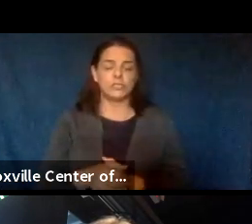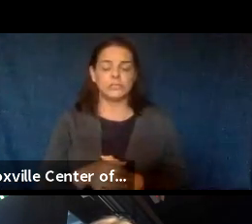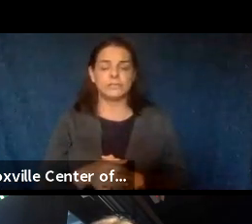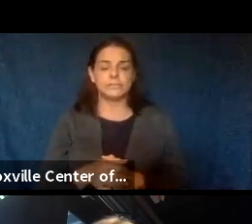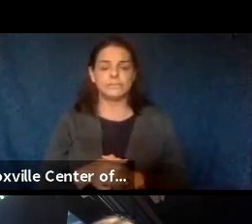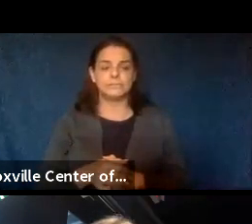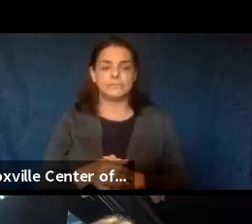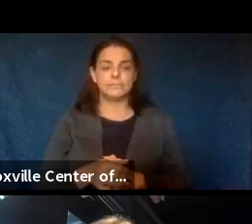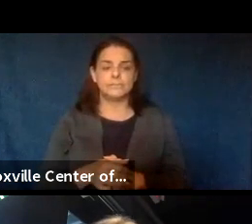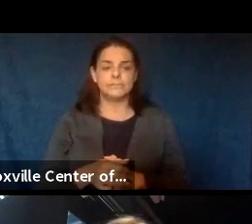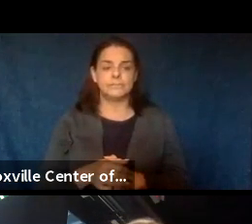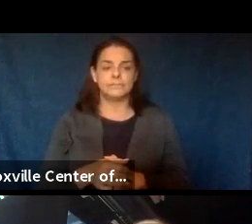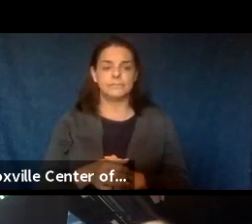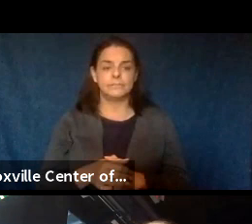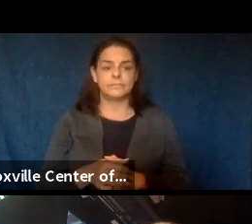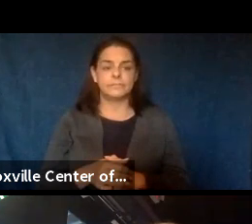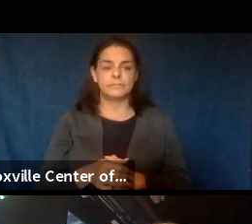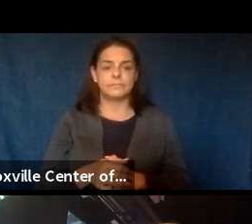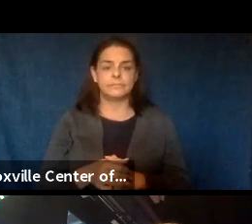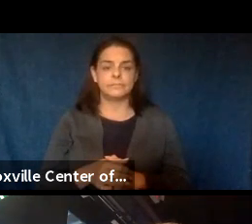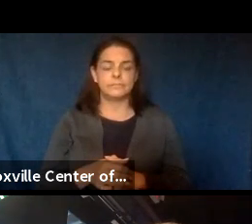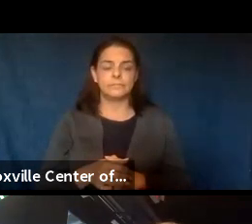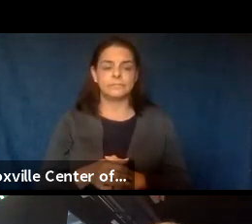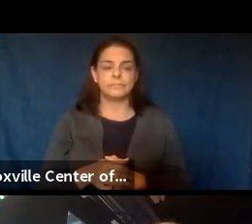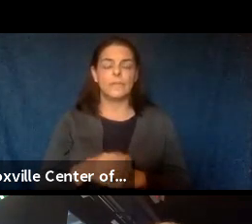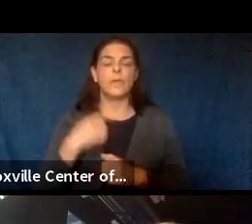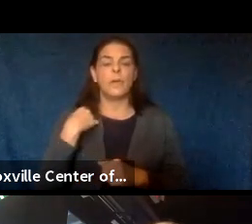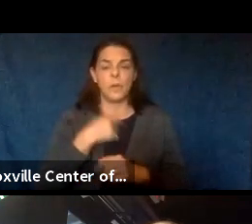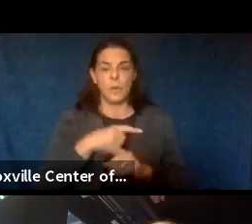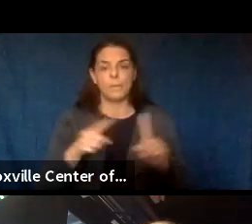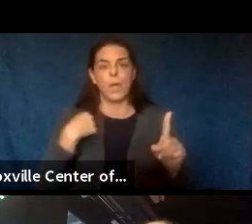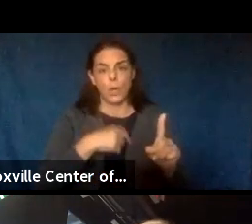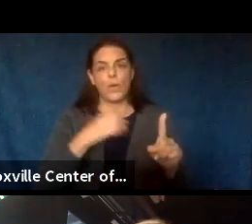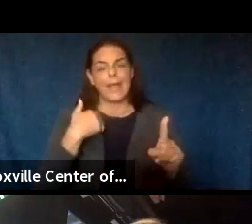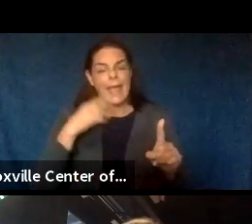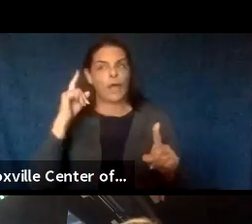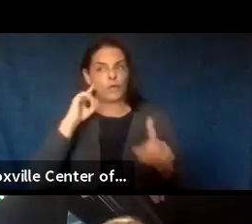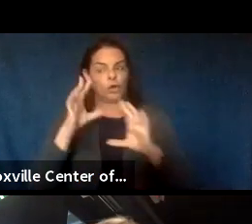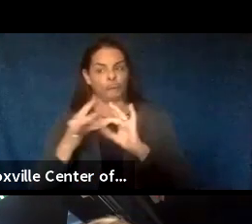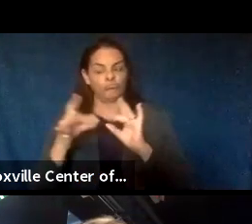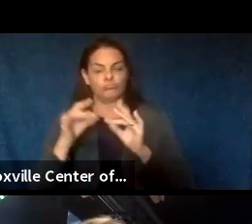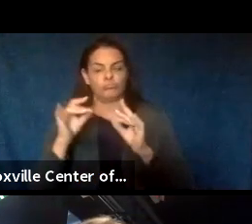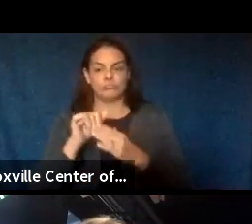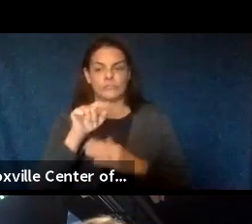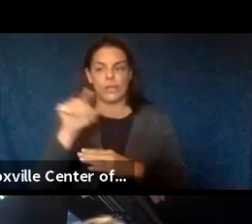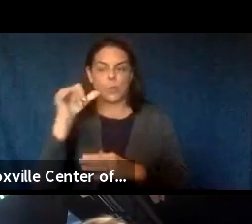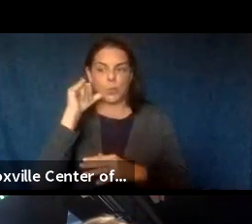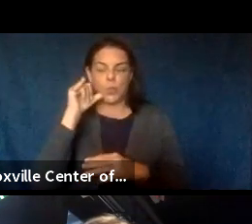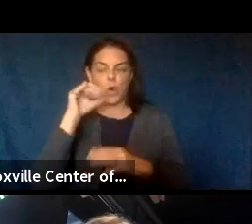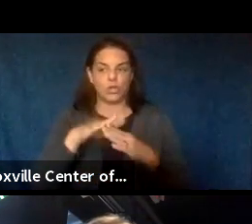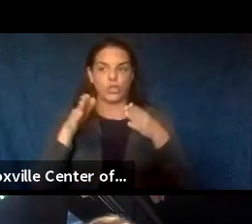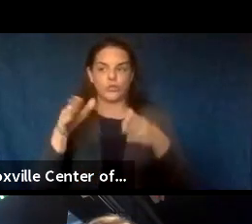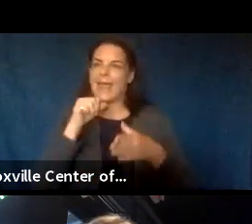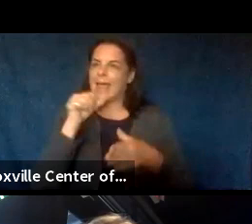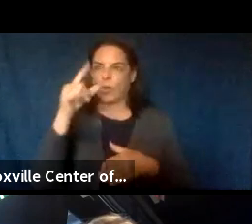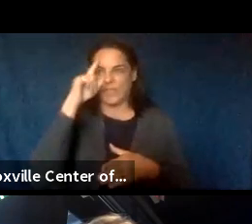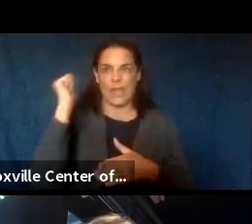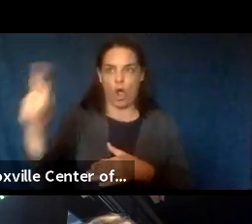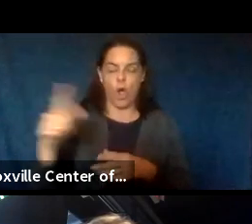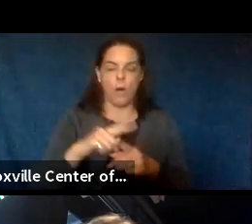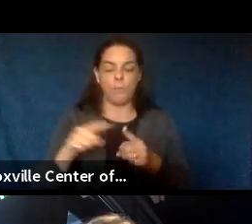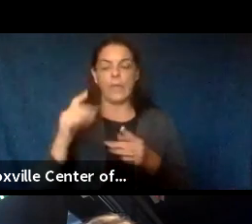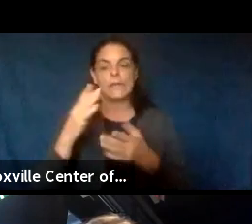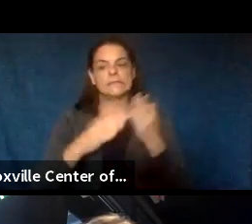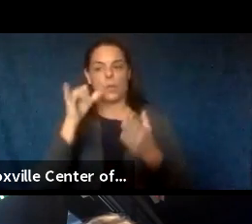have certainly heard anecdotally that bars on the Strip are not all, maybe not all of them, but are not